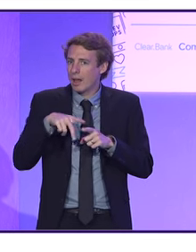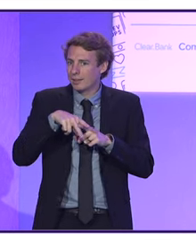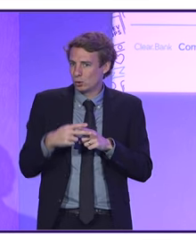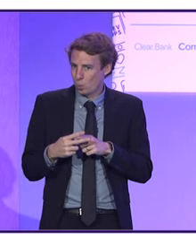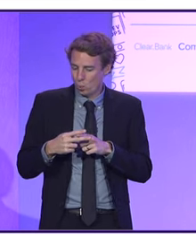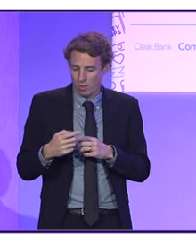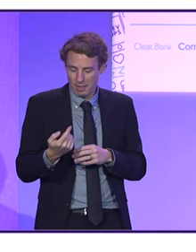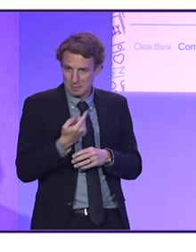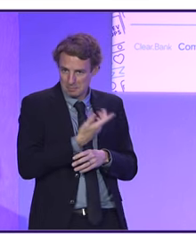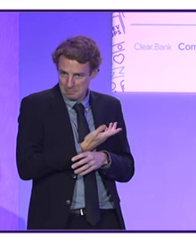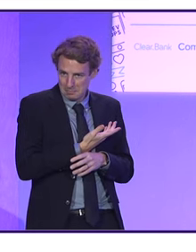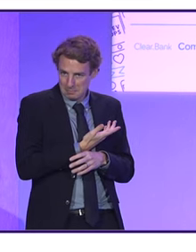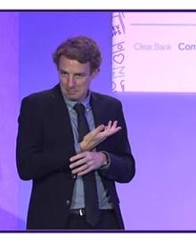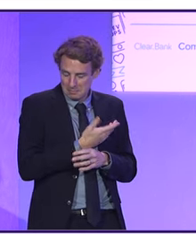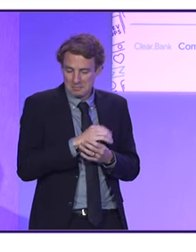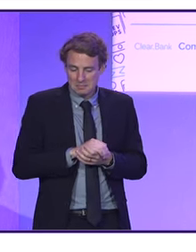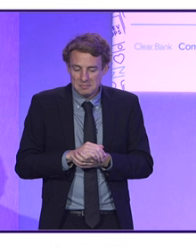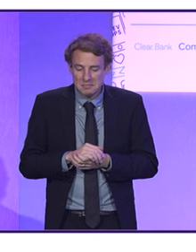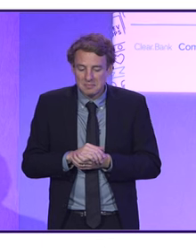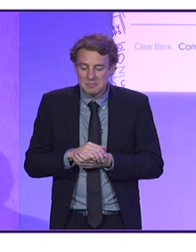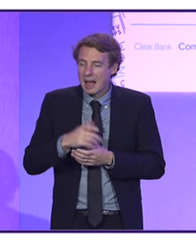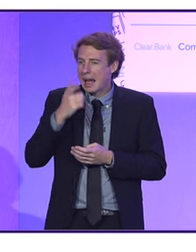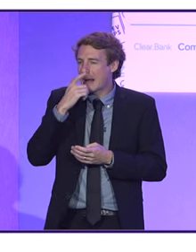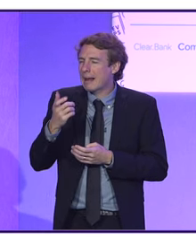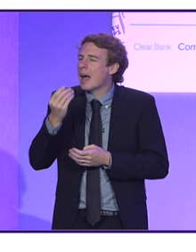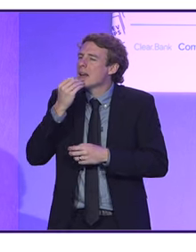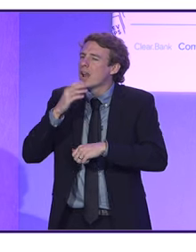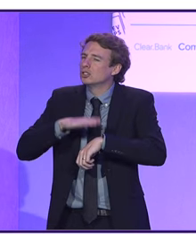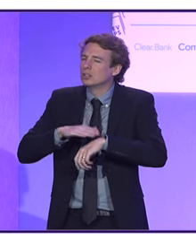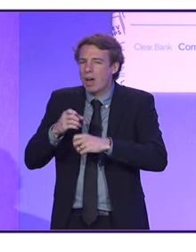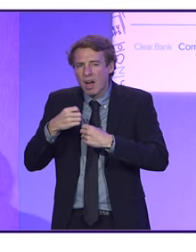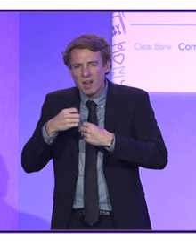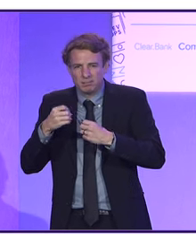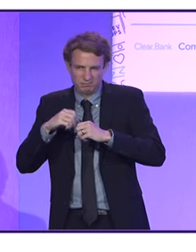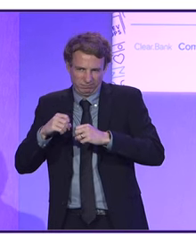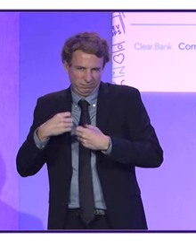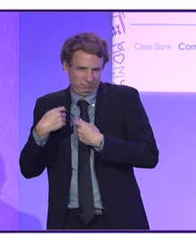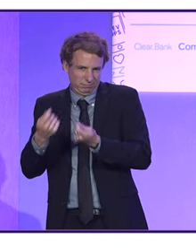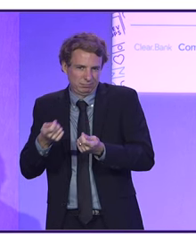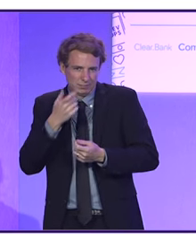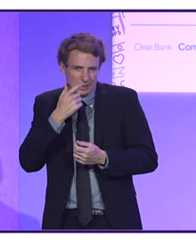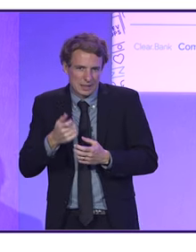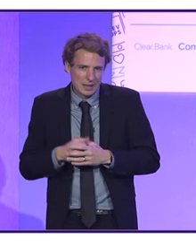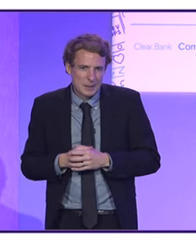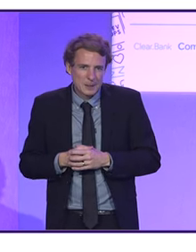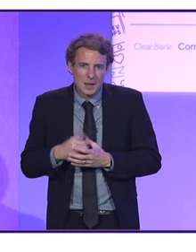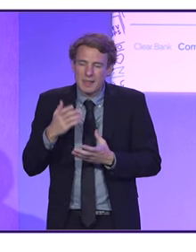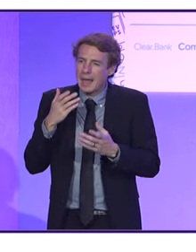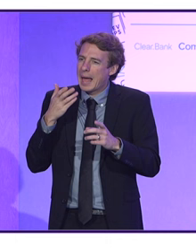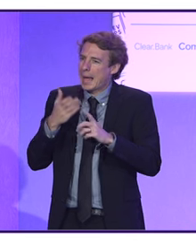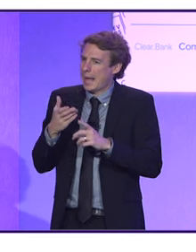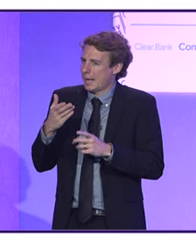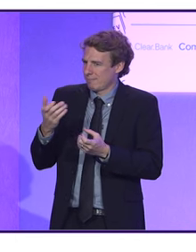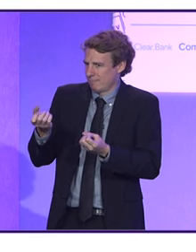sort of package with you via this URL. I can give it to you in the lunch break if you don't get it now. And you leave me some feedback on